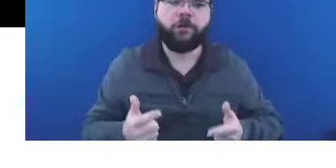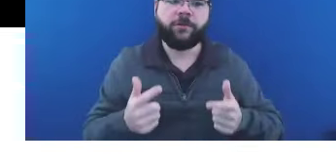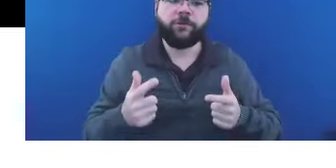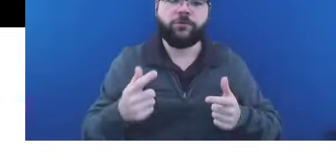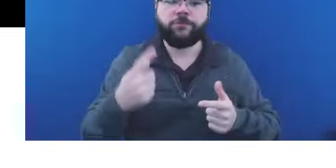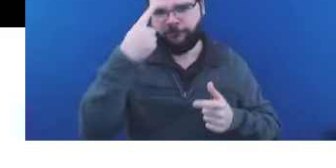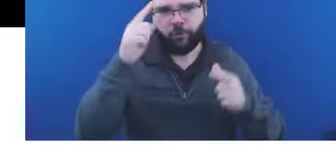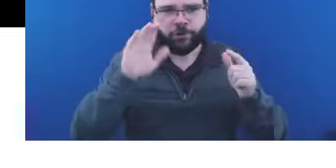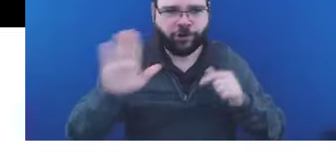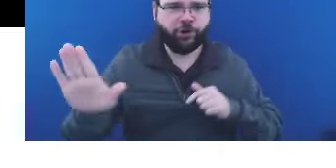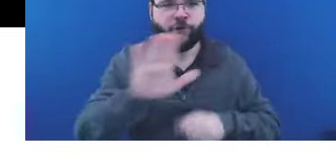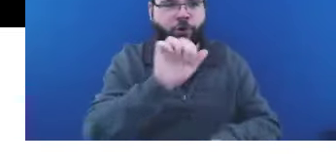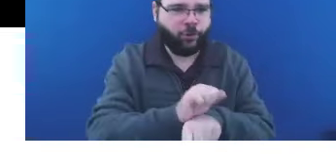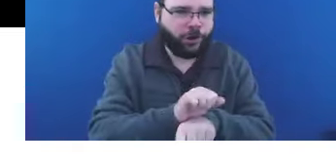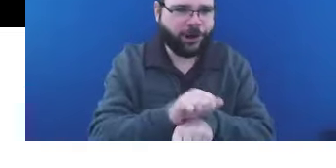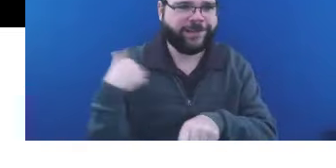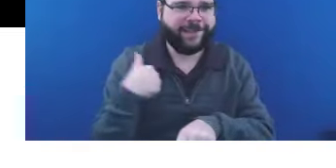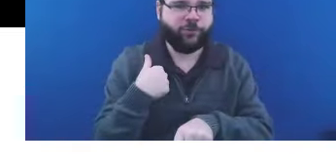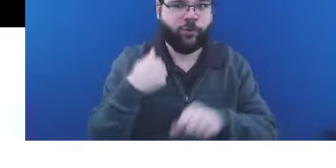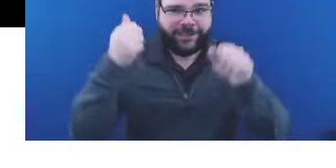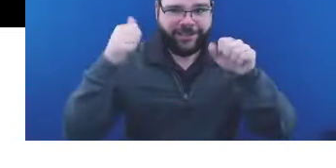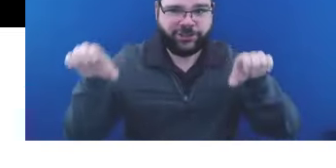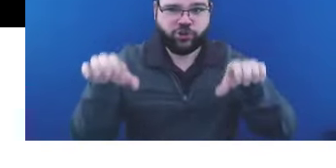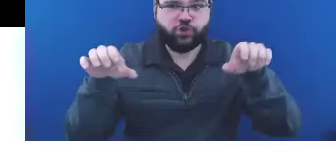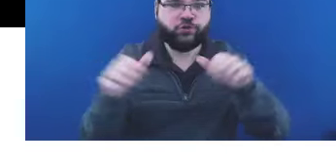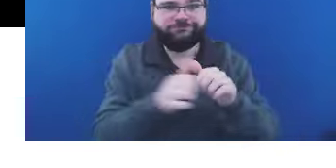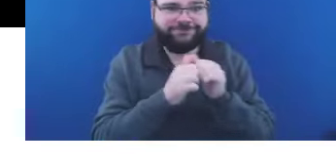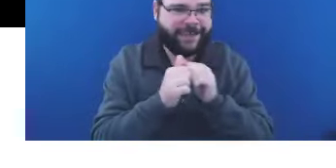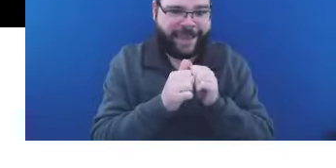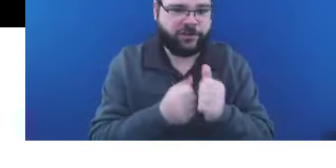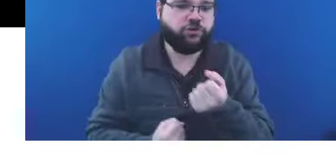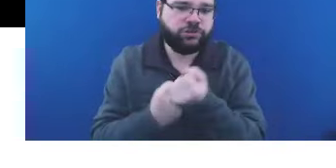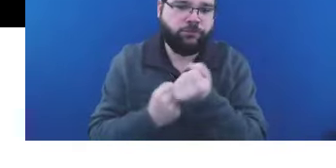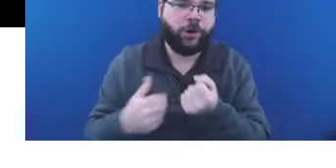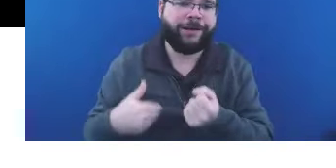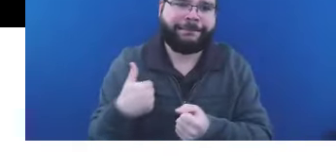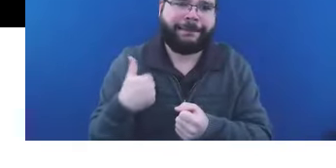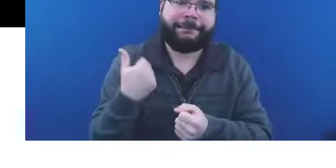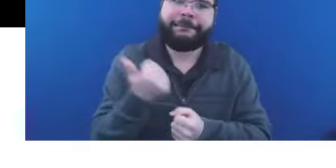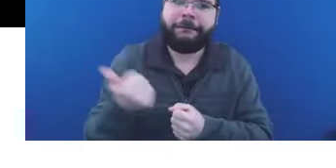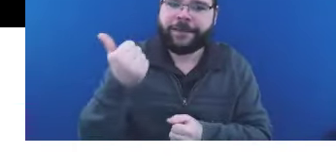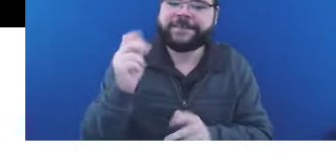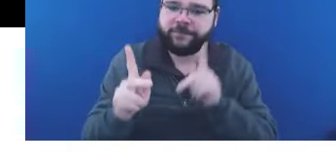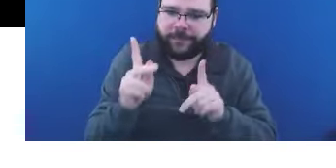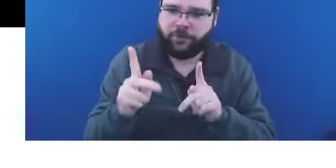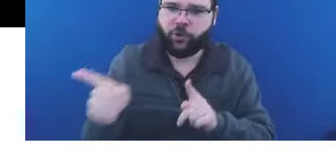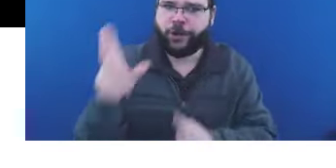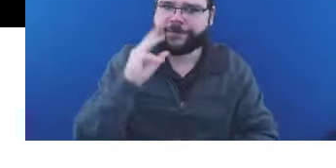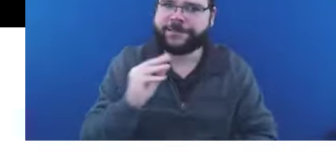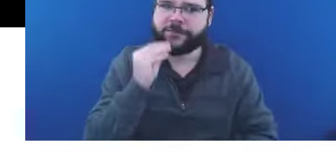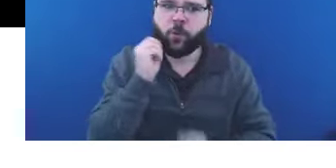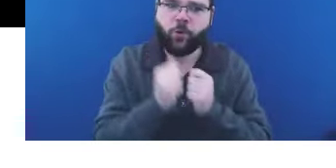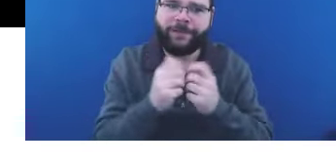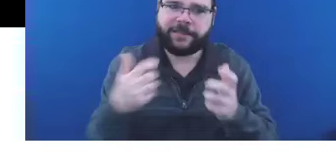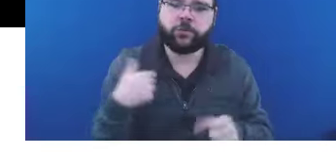work we do collectively to support our youngest people who are experiencing homelessness. Really, we all do a lot